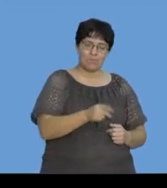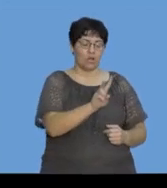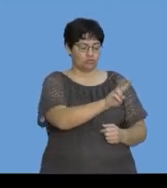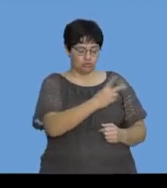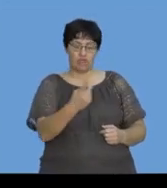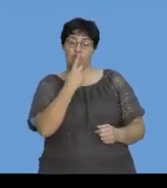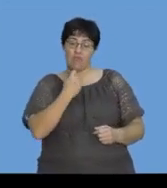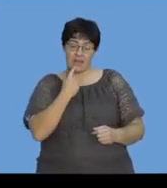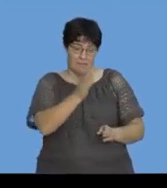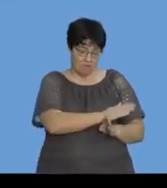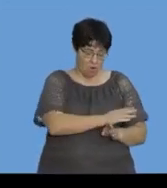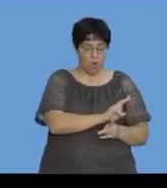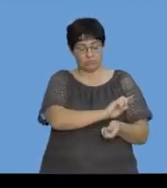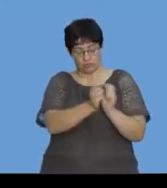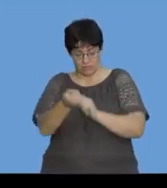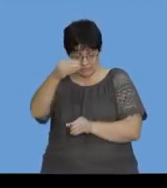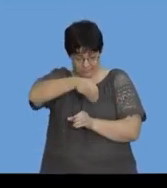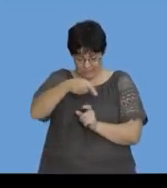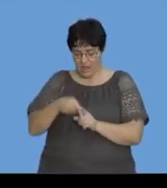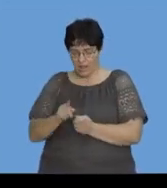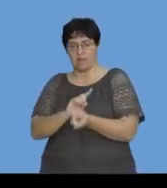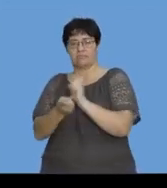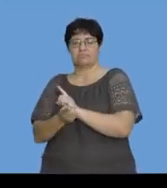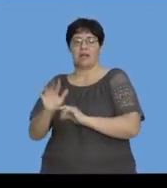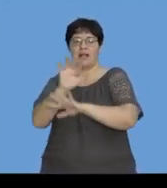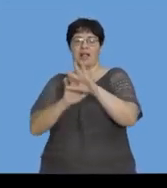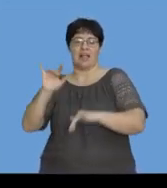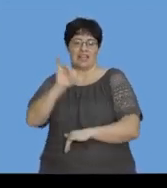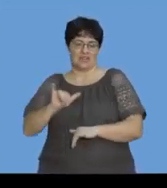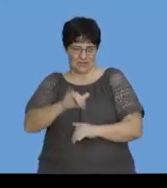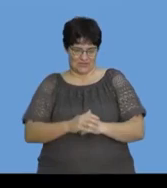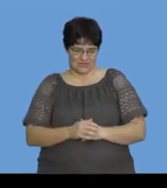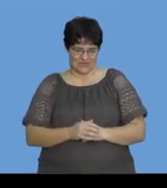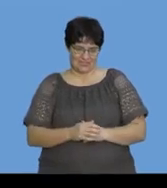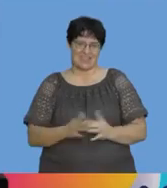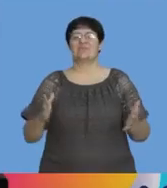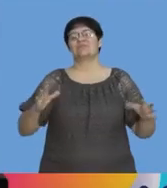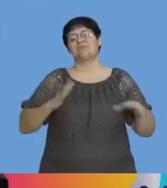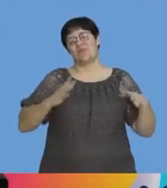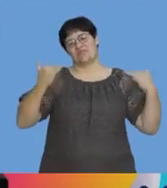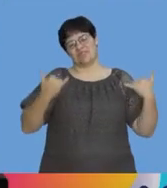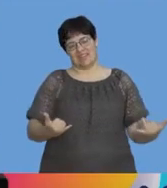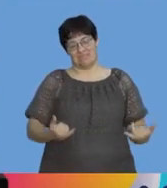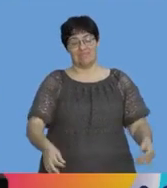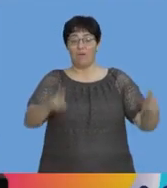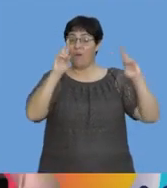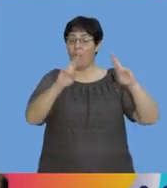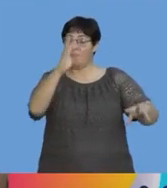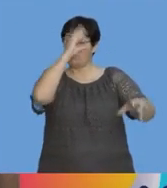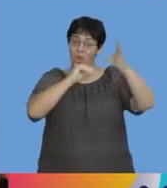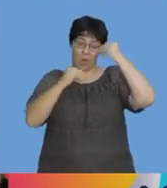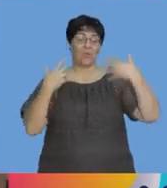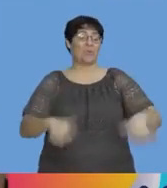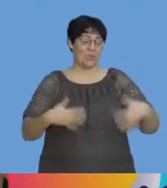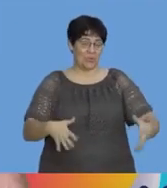know that? Because it changed from red to a cloudy yellow. Well, guys, that's all for us from